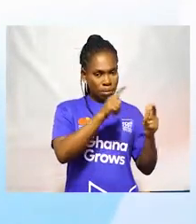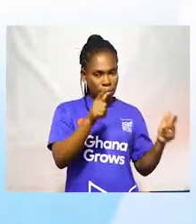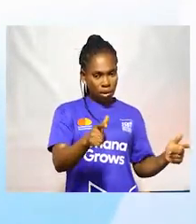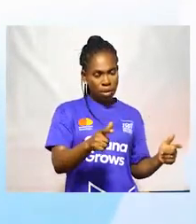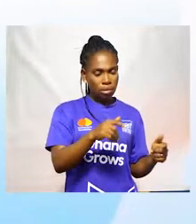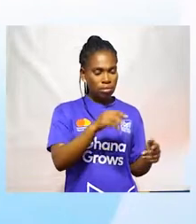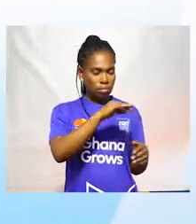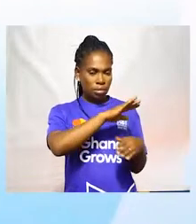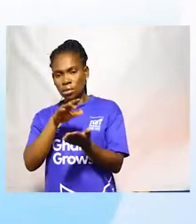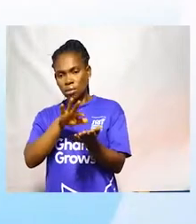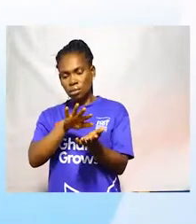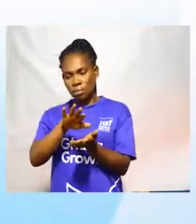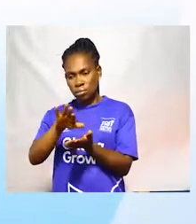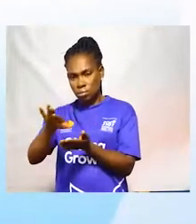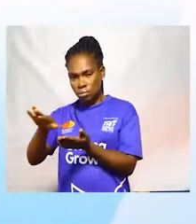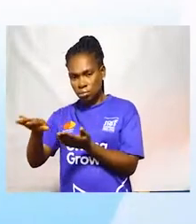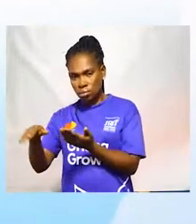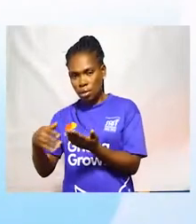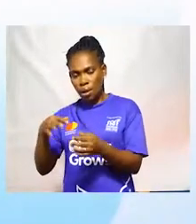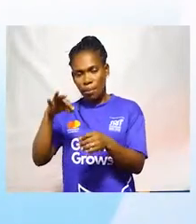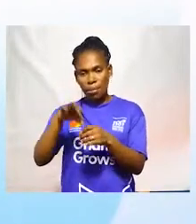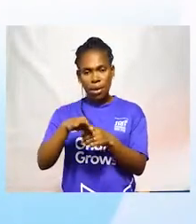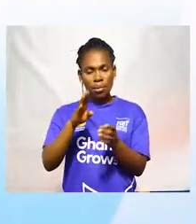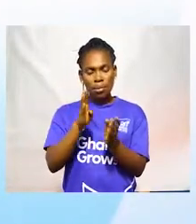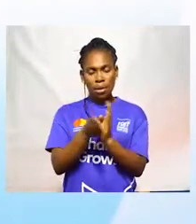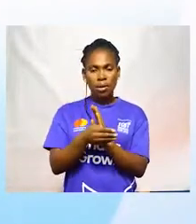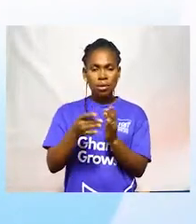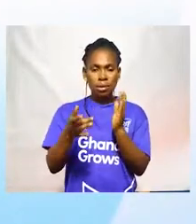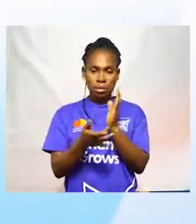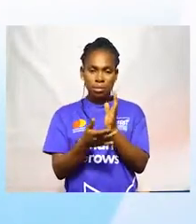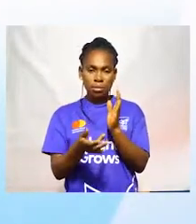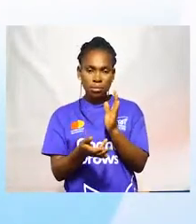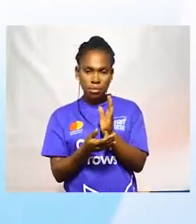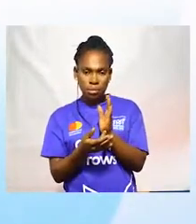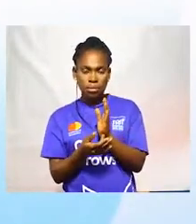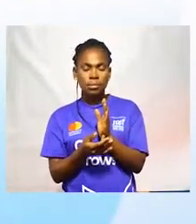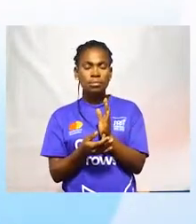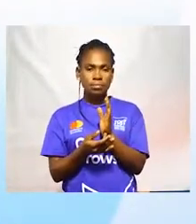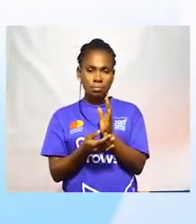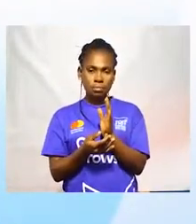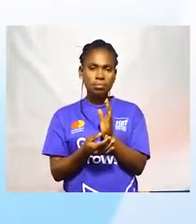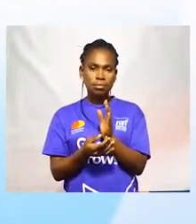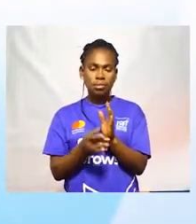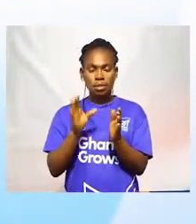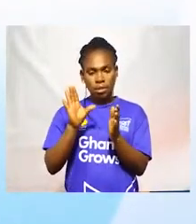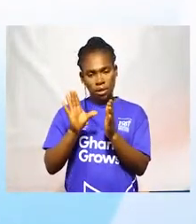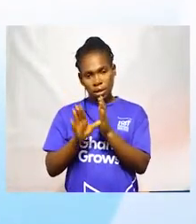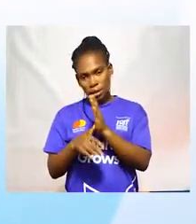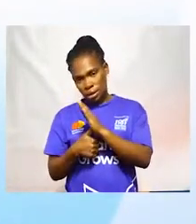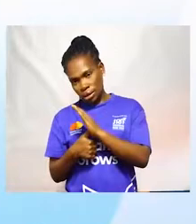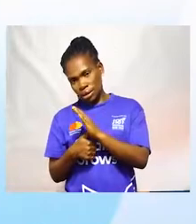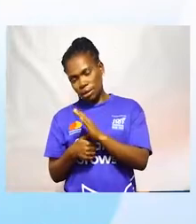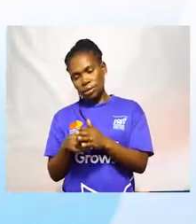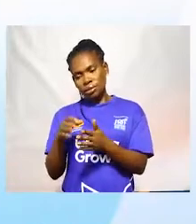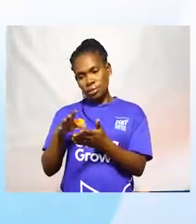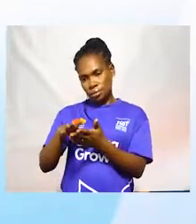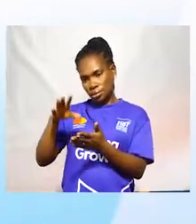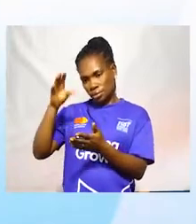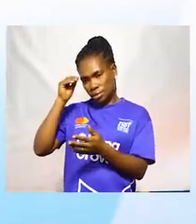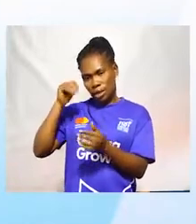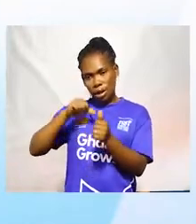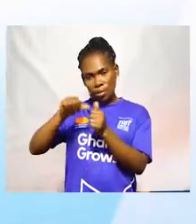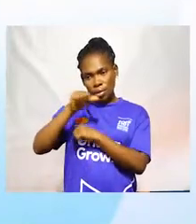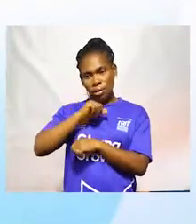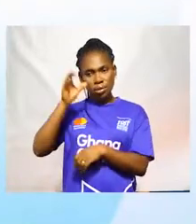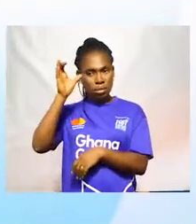everyone else, and they go into a plant biotechnology. I'm like, wow, the name alone cry is scary. Then the bit about China. Yes. How